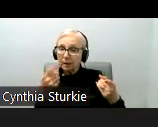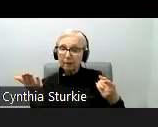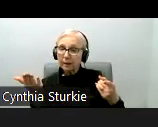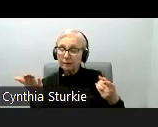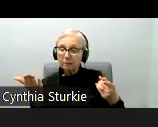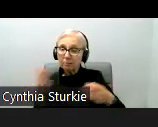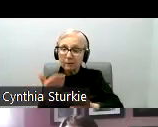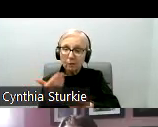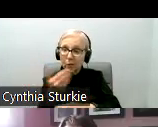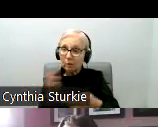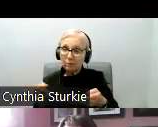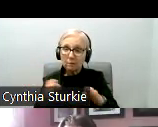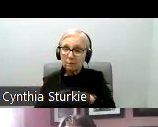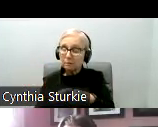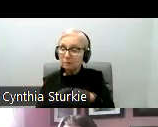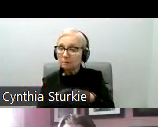up?